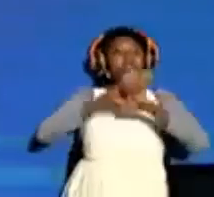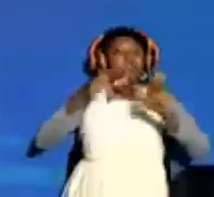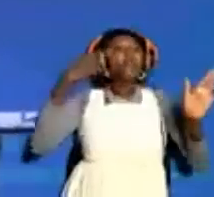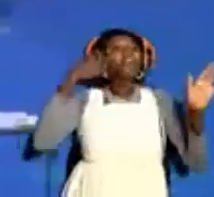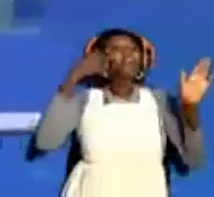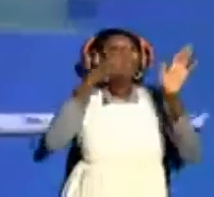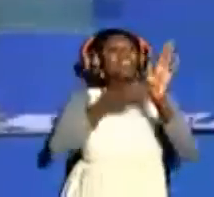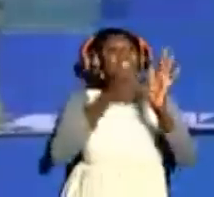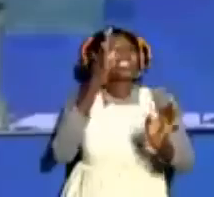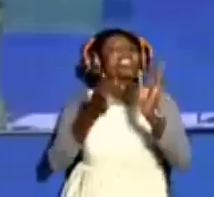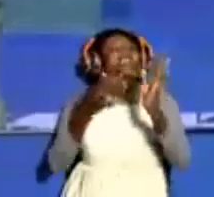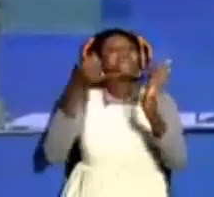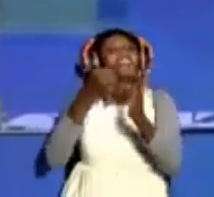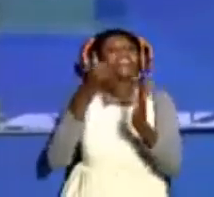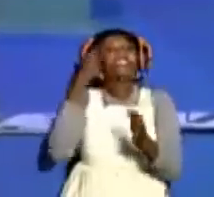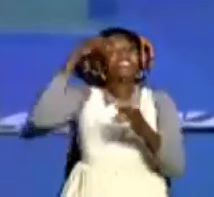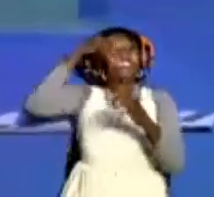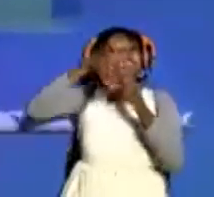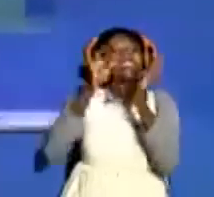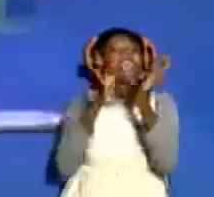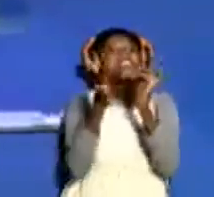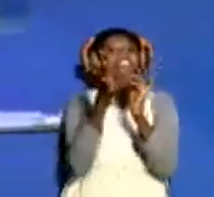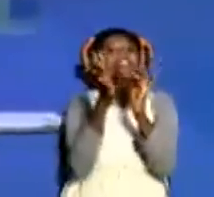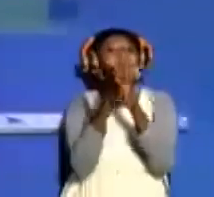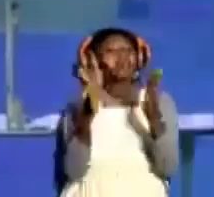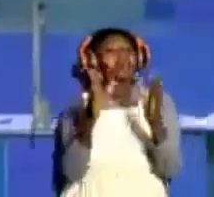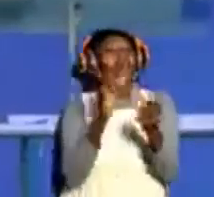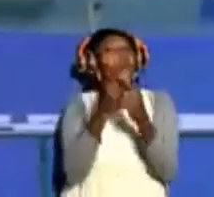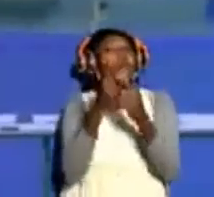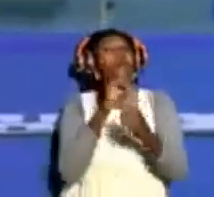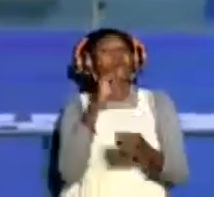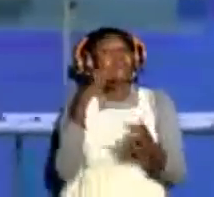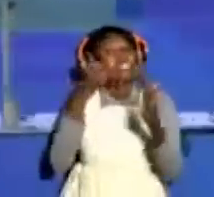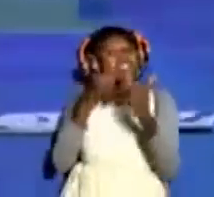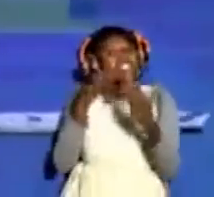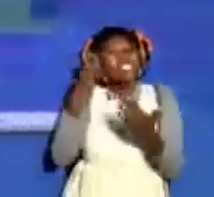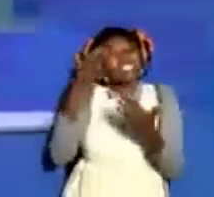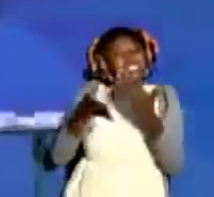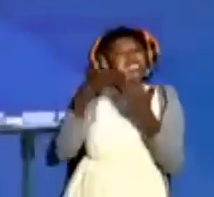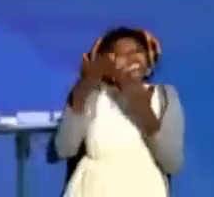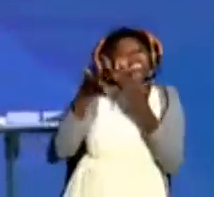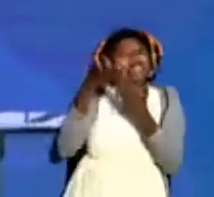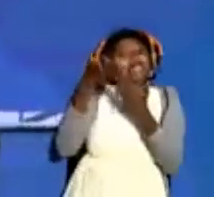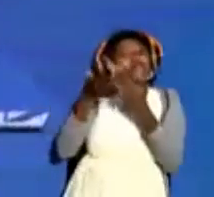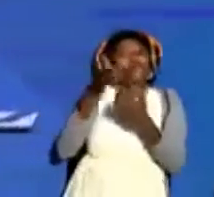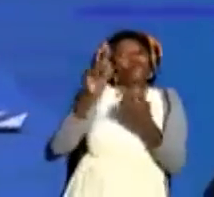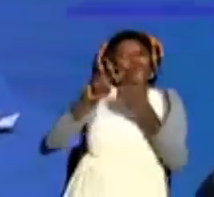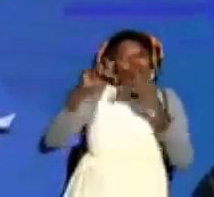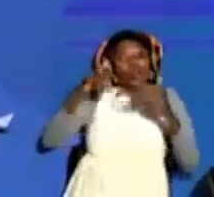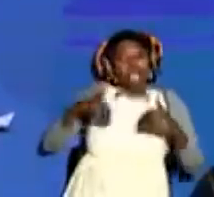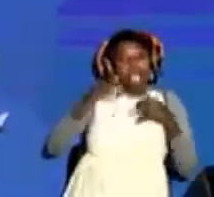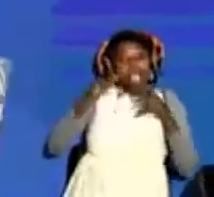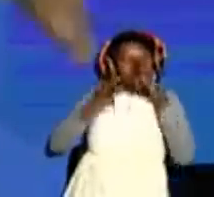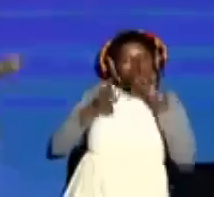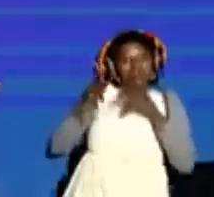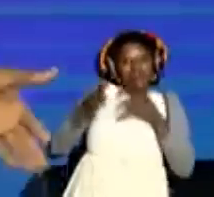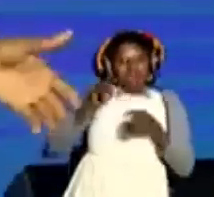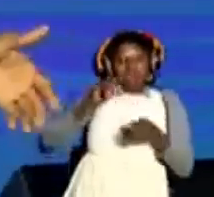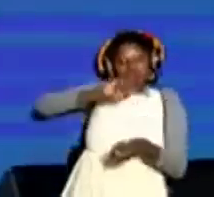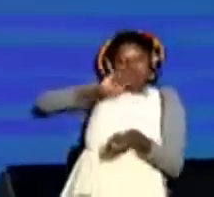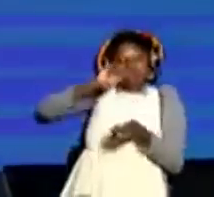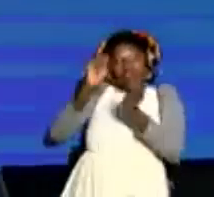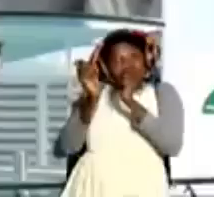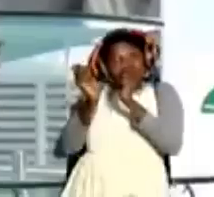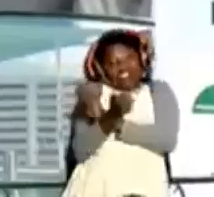in the Bible or not. So it is easy for us to have people to sway the